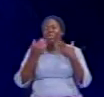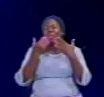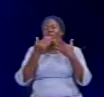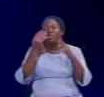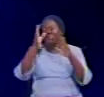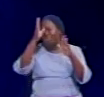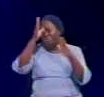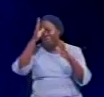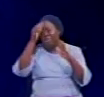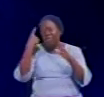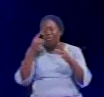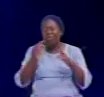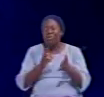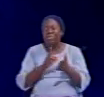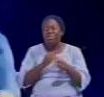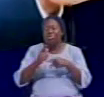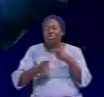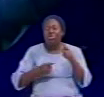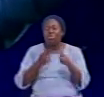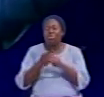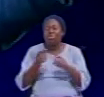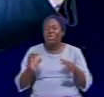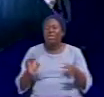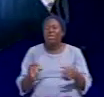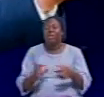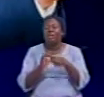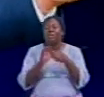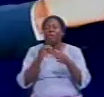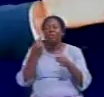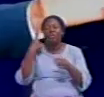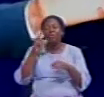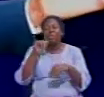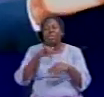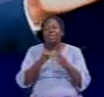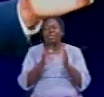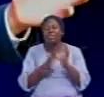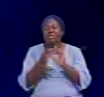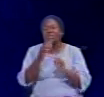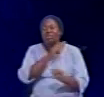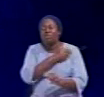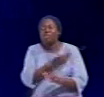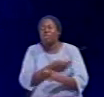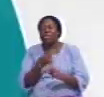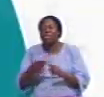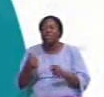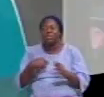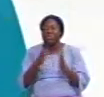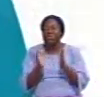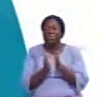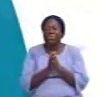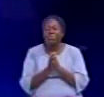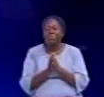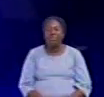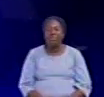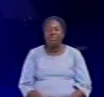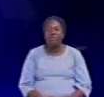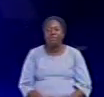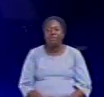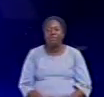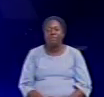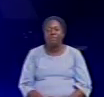for global encounters. For in Jesus' mighty name we have prayed.